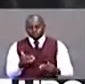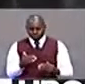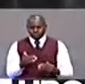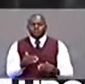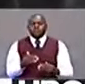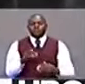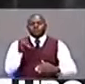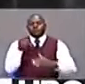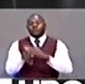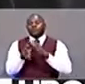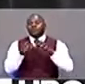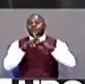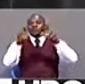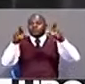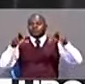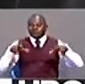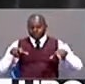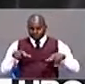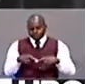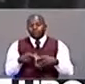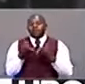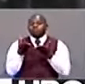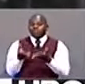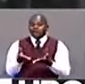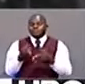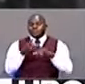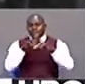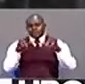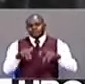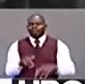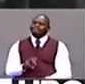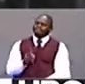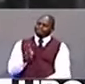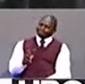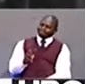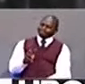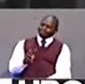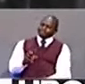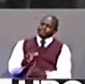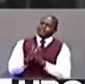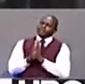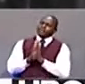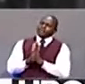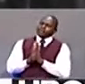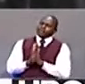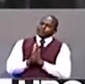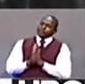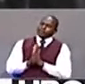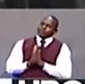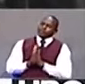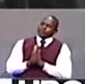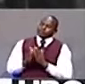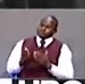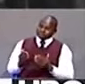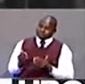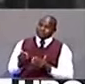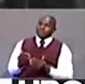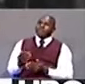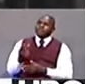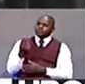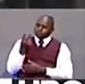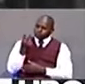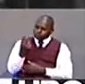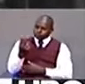their rooms. And while there, he looked at them and prayed for them. He had carried two very